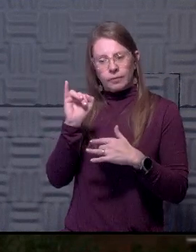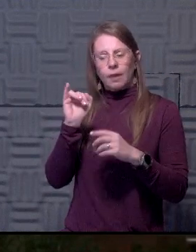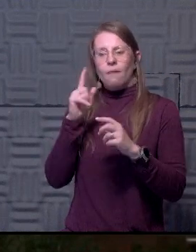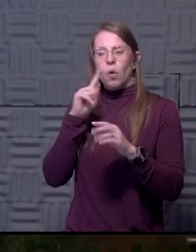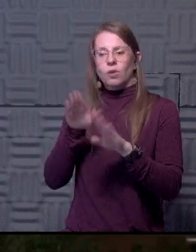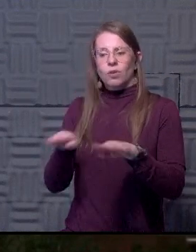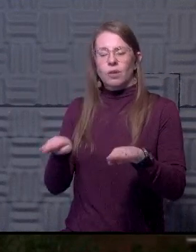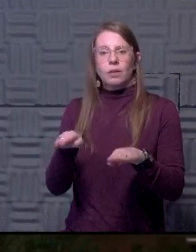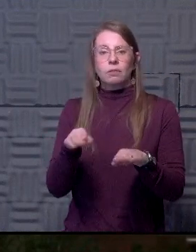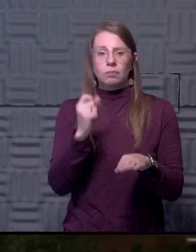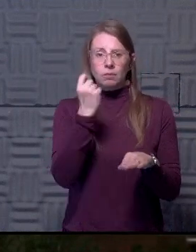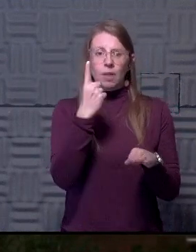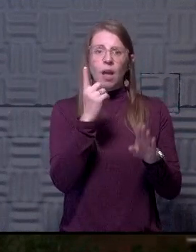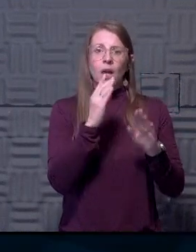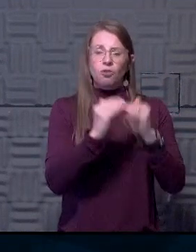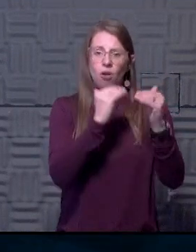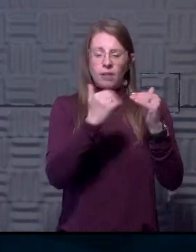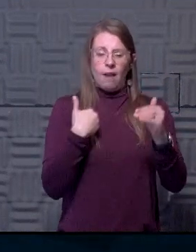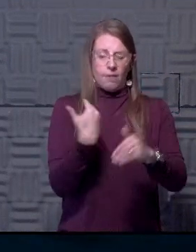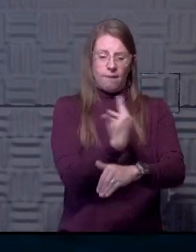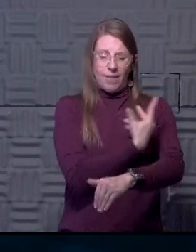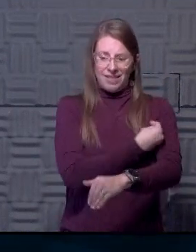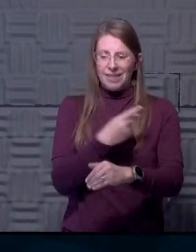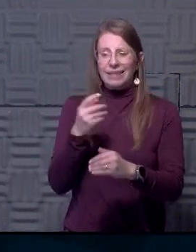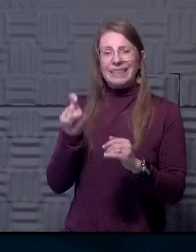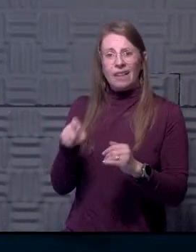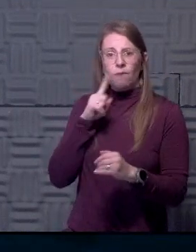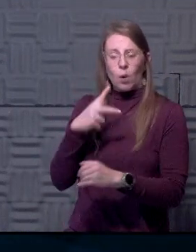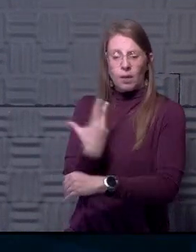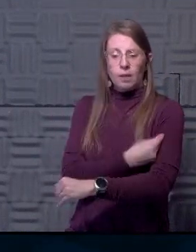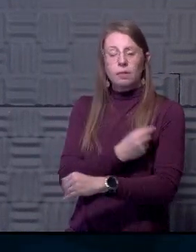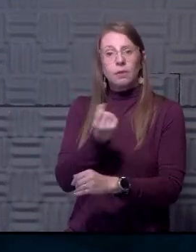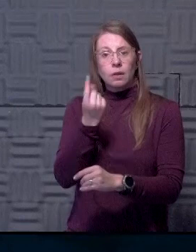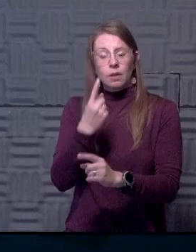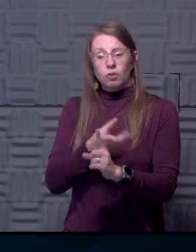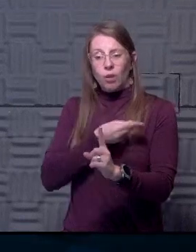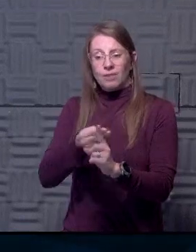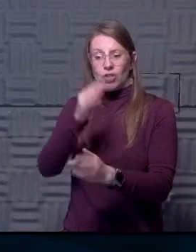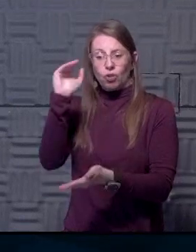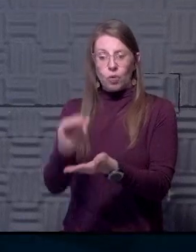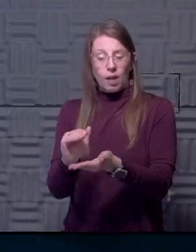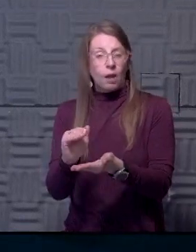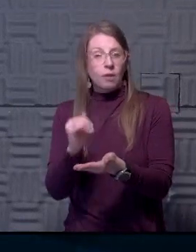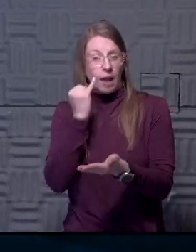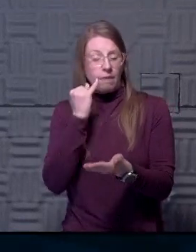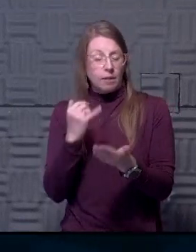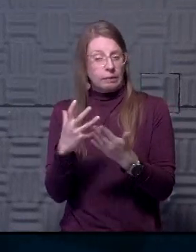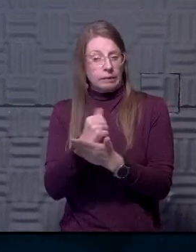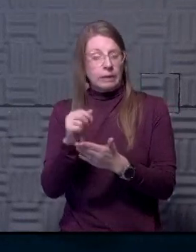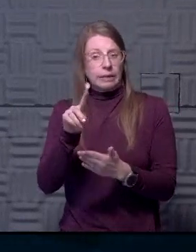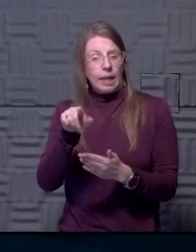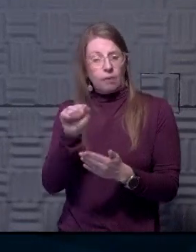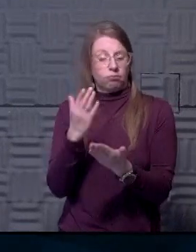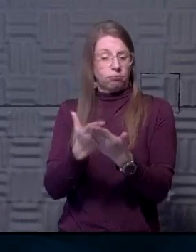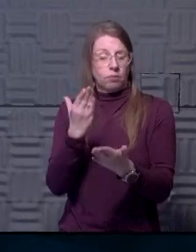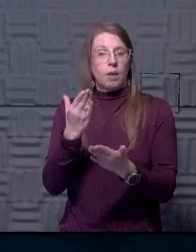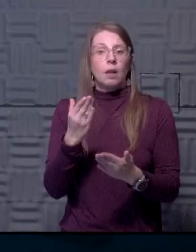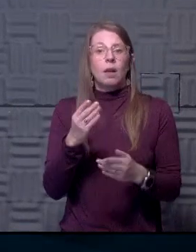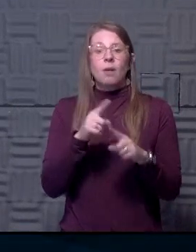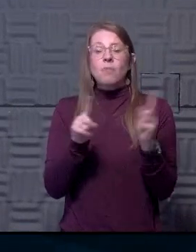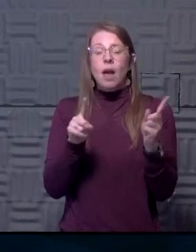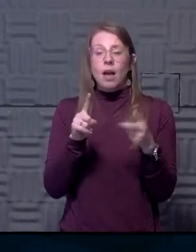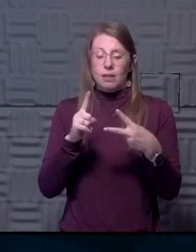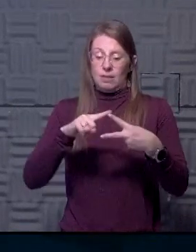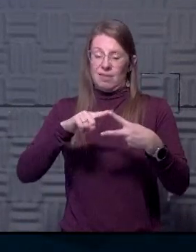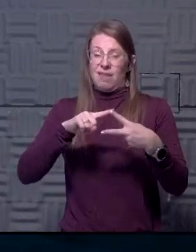vaccine for kids. Yeah, absolutely, especially if we can find out that transmission goes down. And Dr. Castro, a little bit, the long-term effects of this